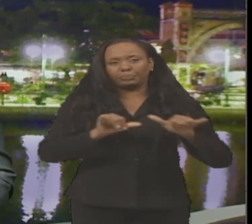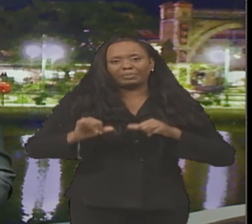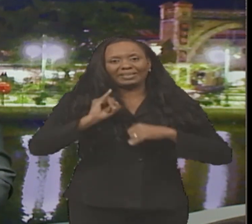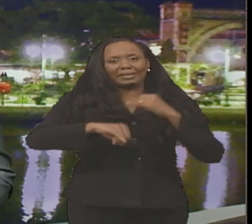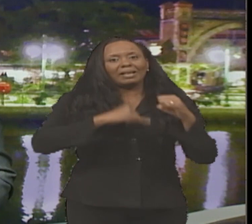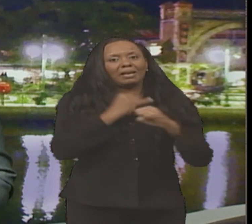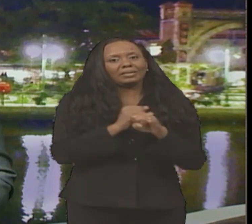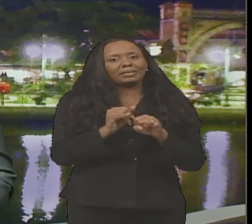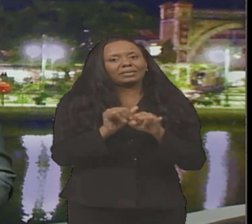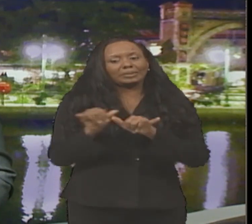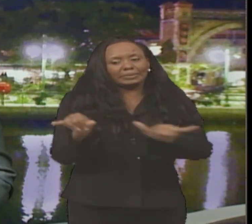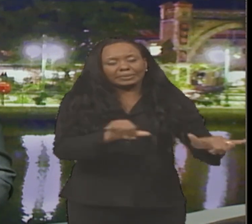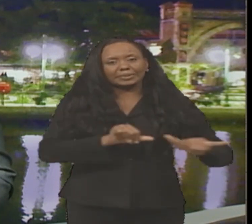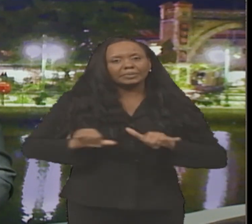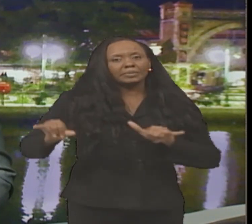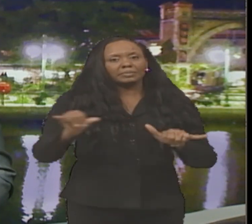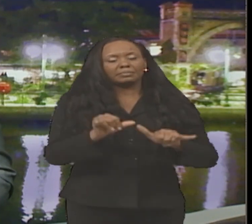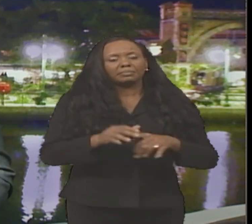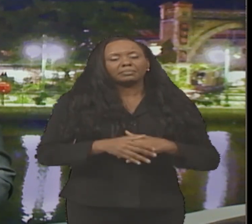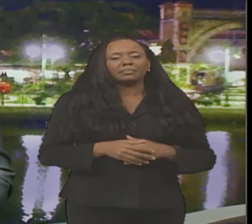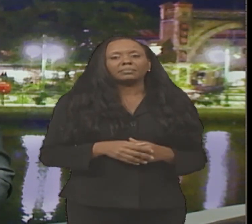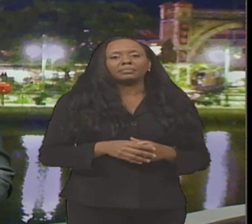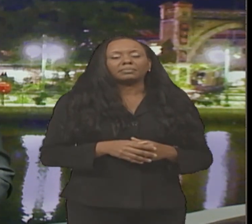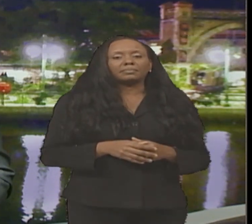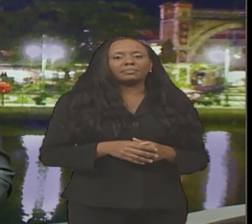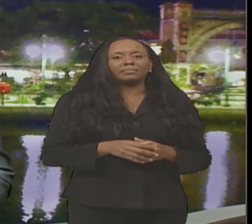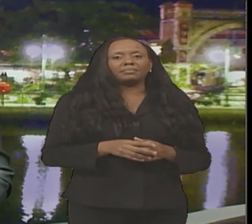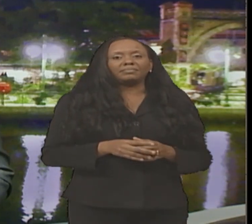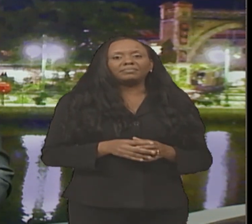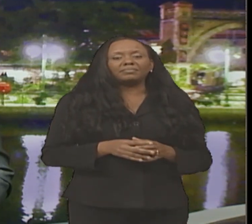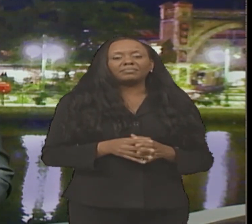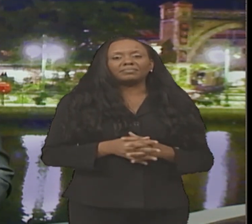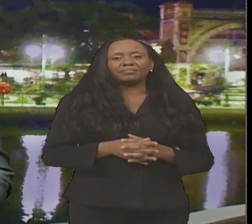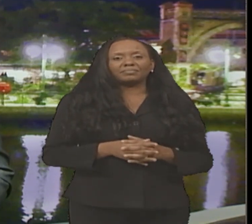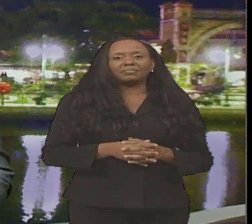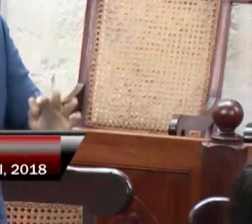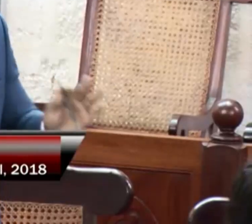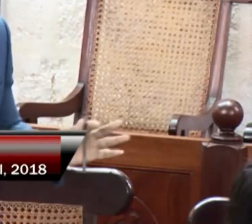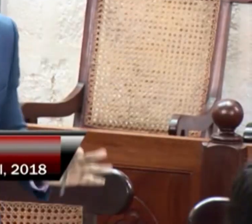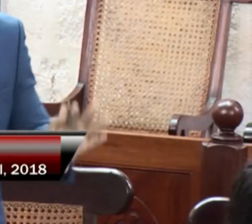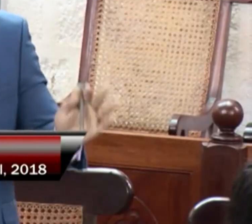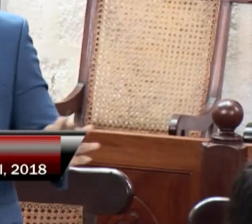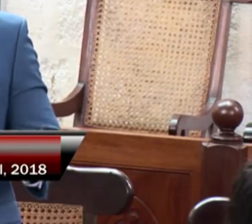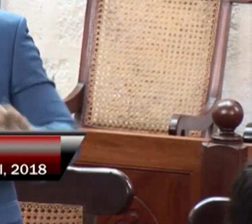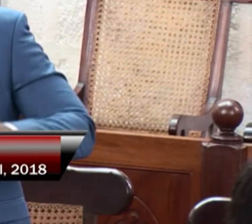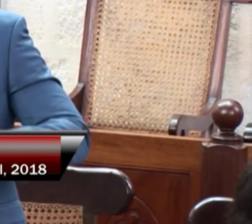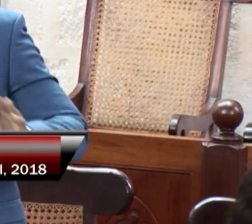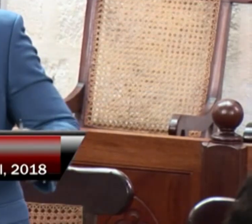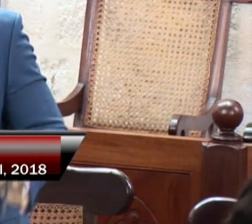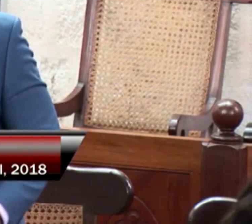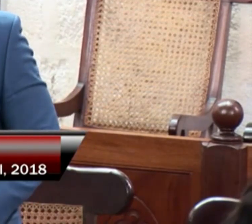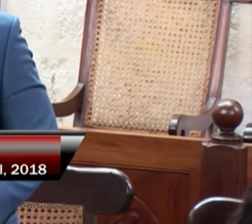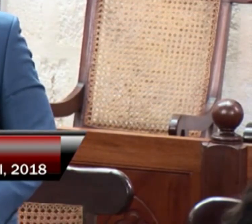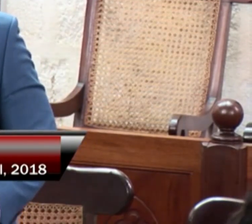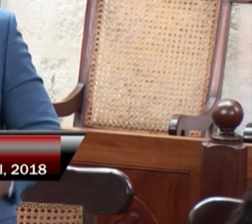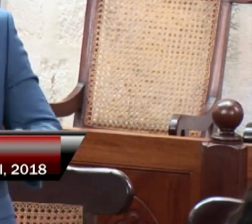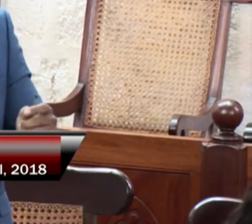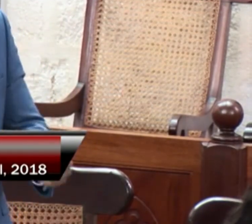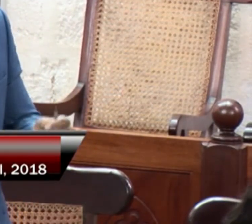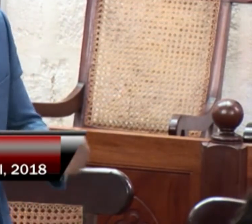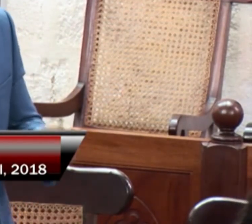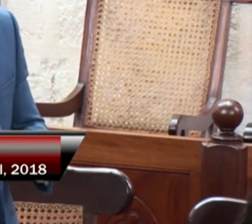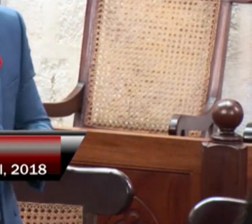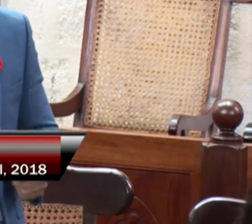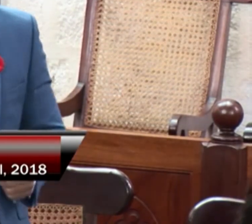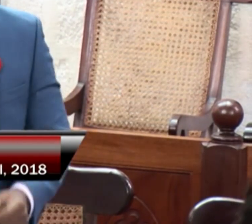This assertion from Senator Damian Sands. We are not here to discuss the death penalty. We are